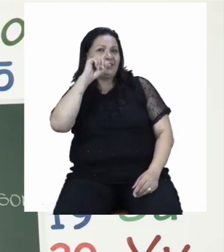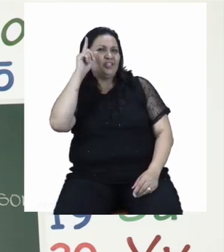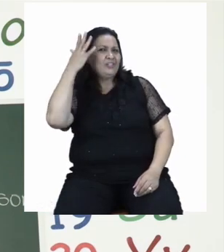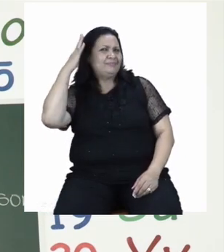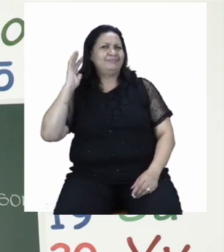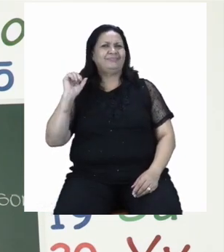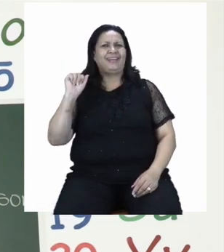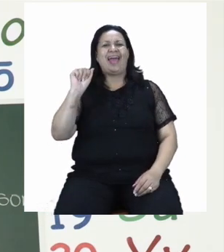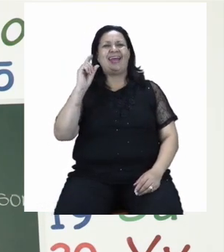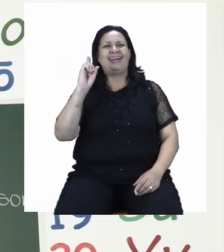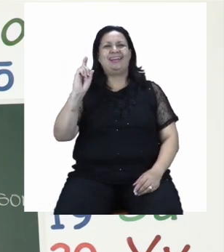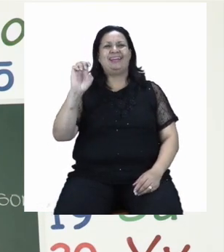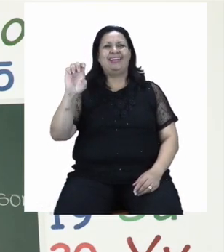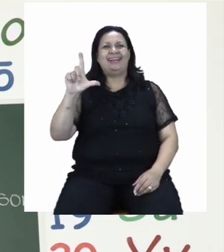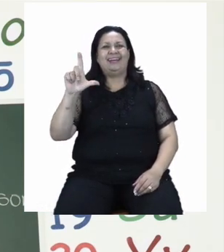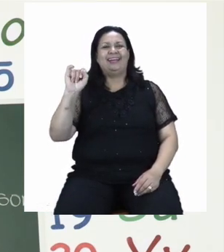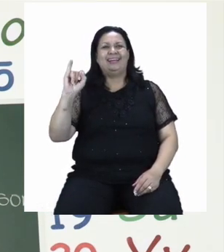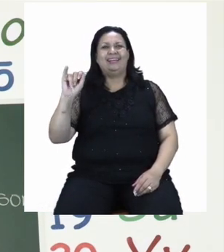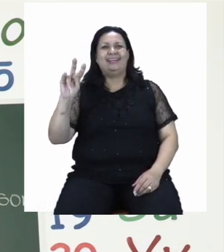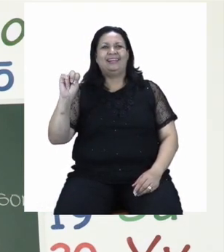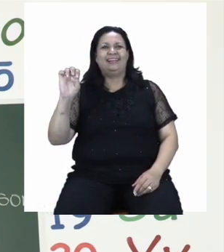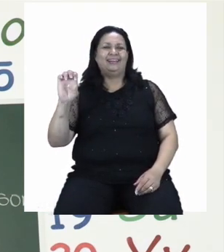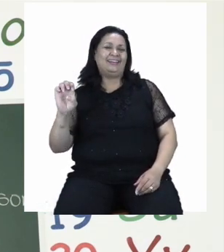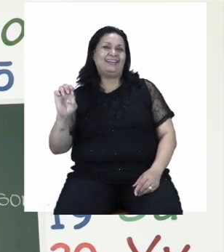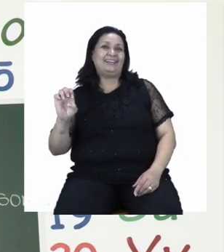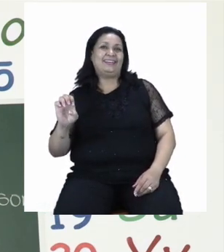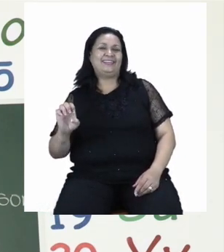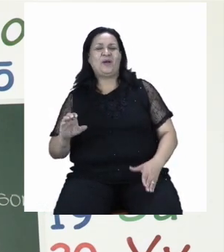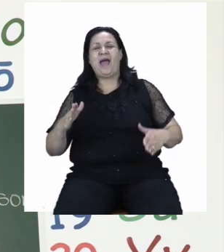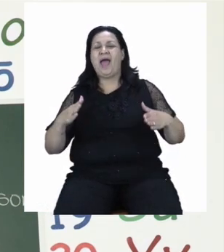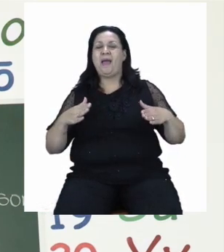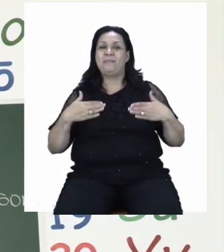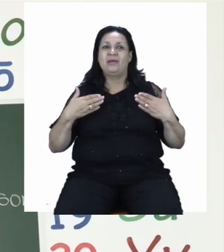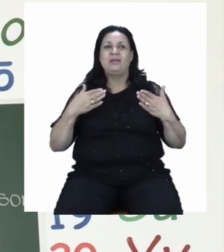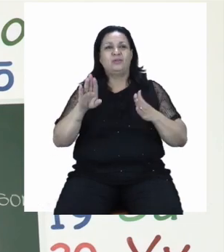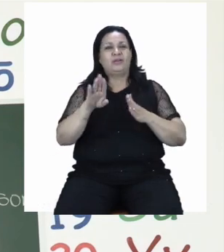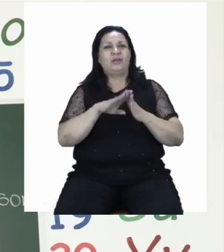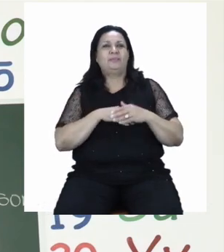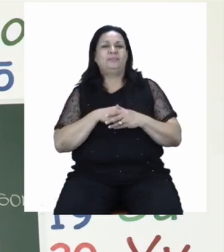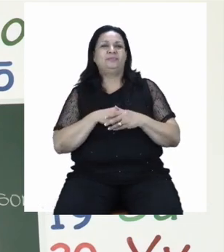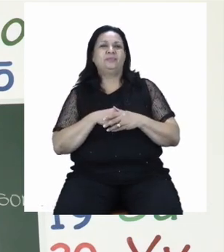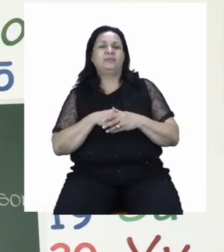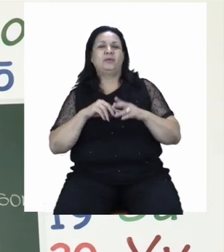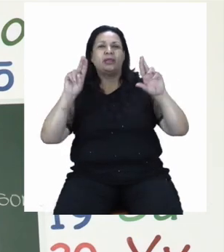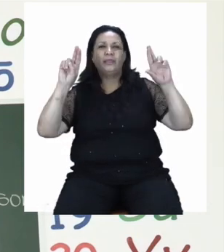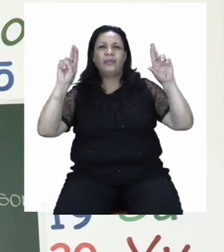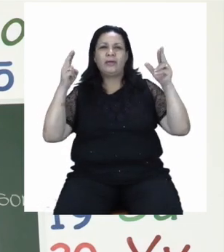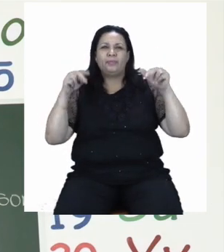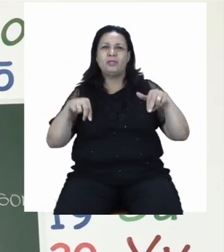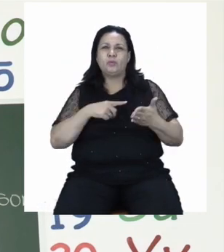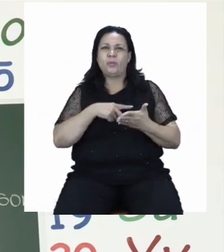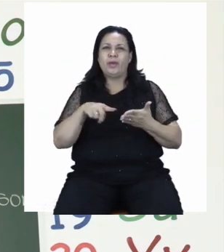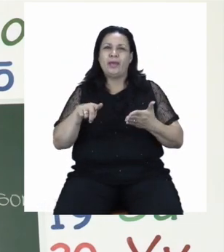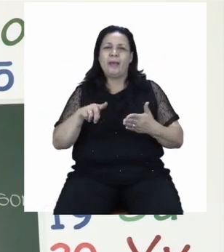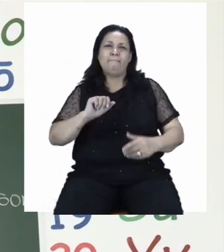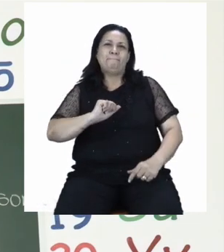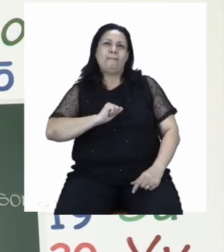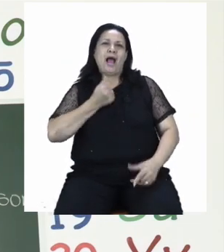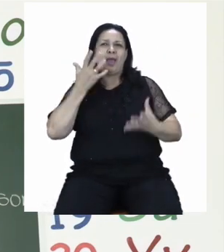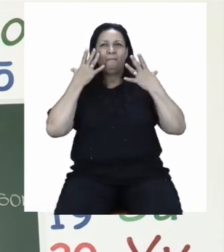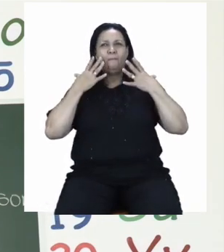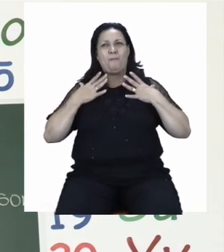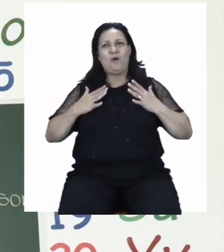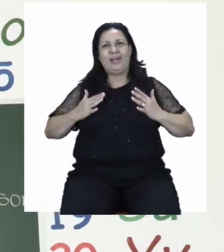thank you so much for joining me today. Our theme this week is